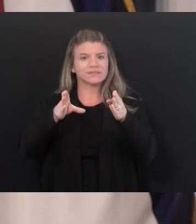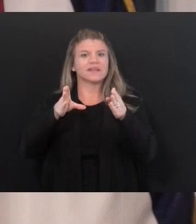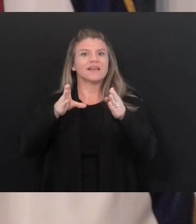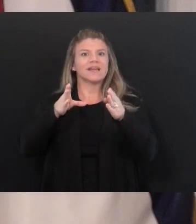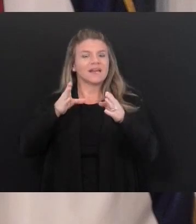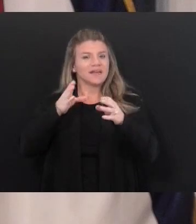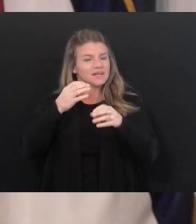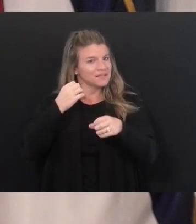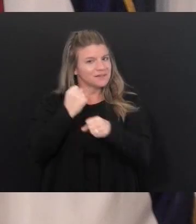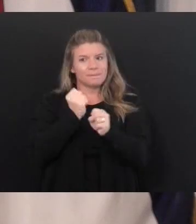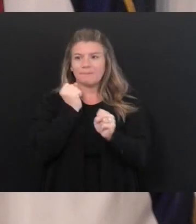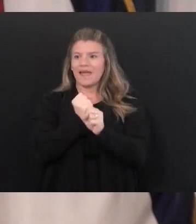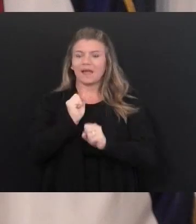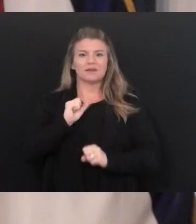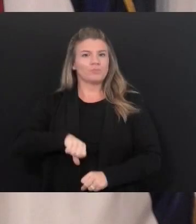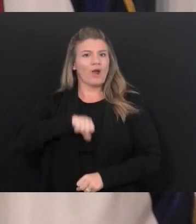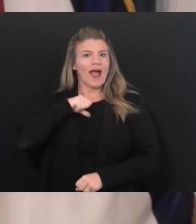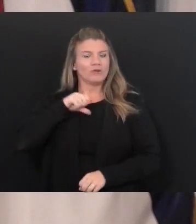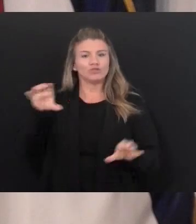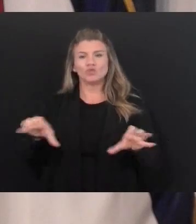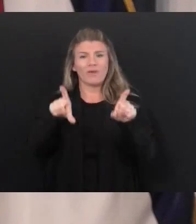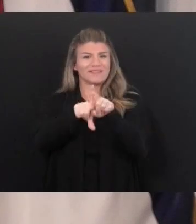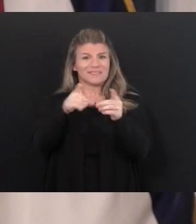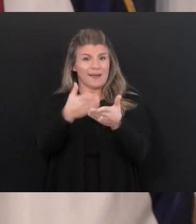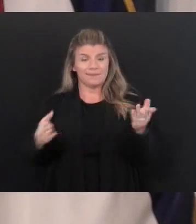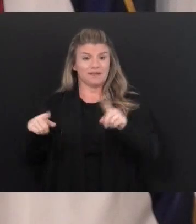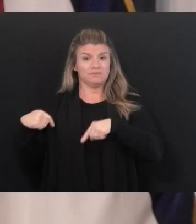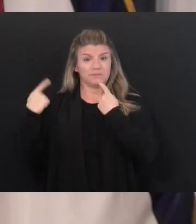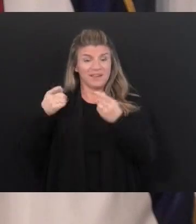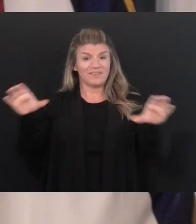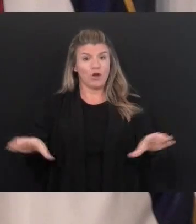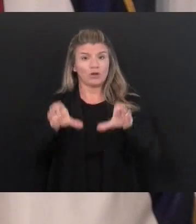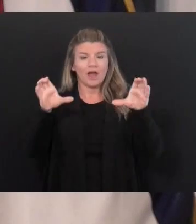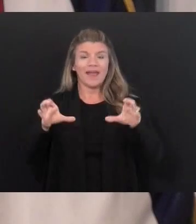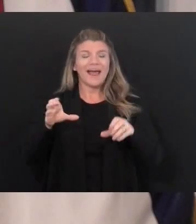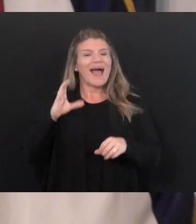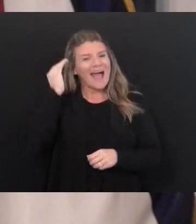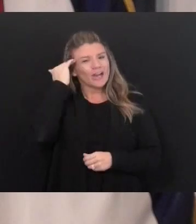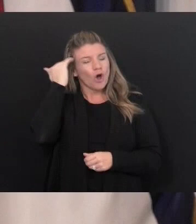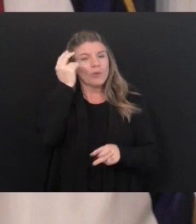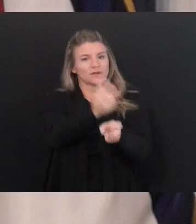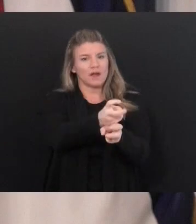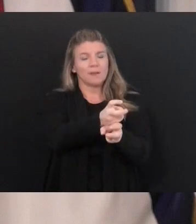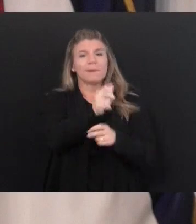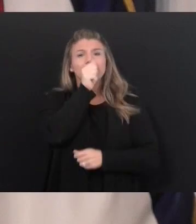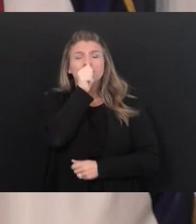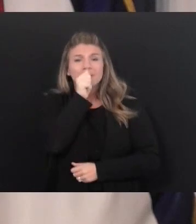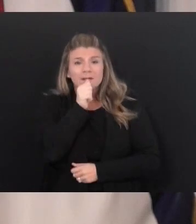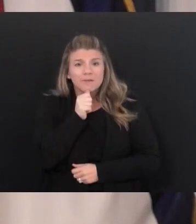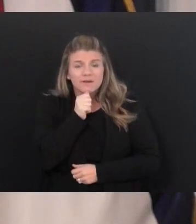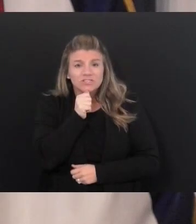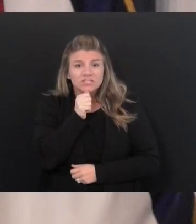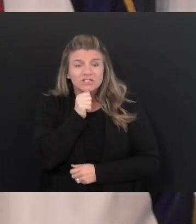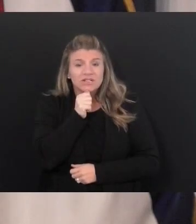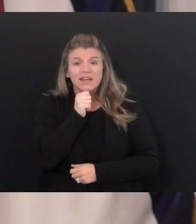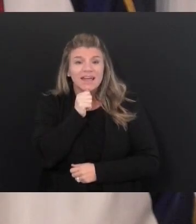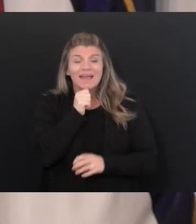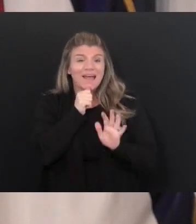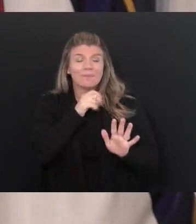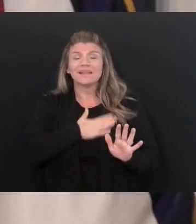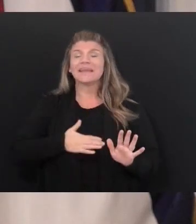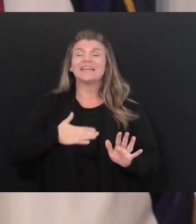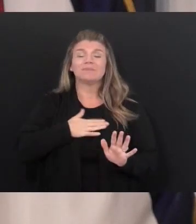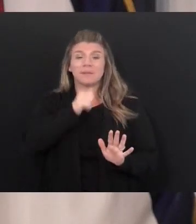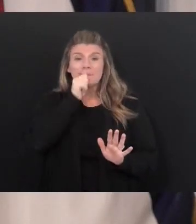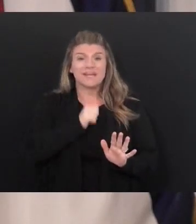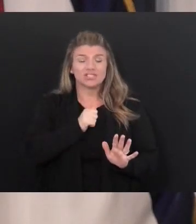keep making us all proud of what you've already done. Be patient. Please be patient. And I know it's